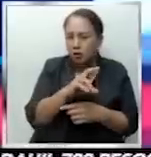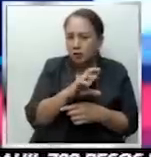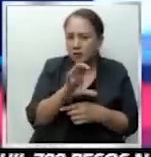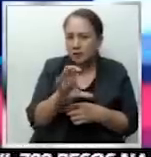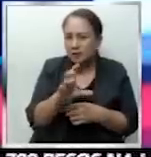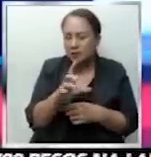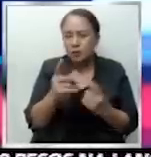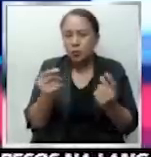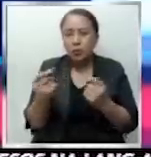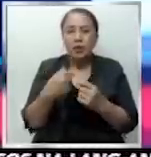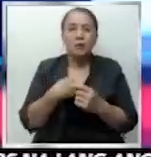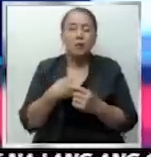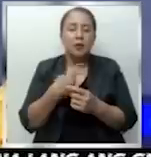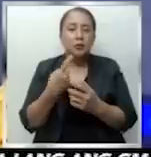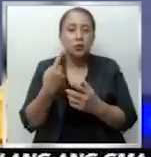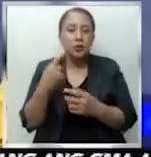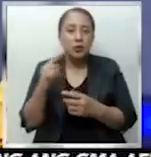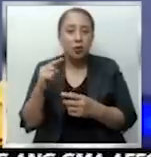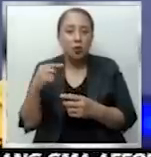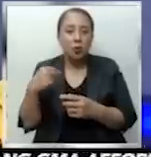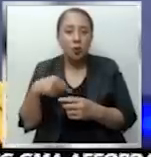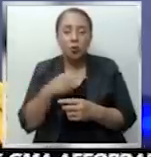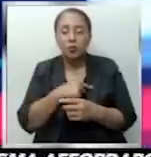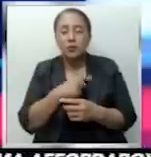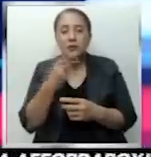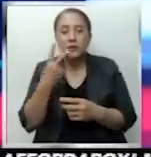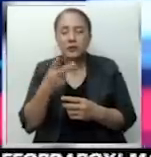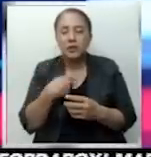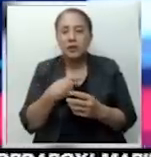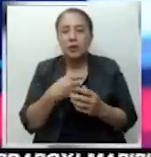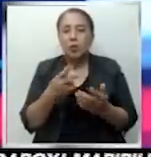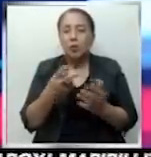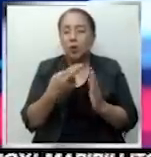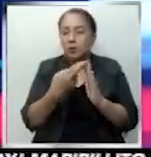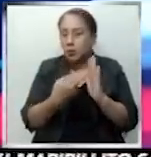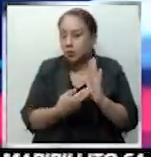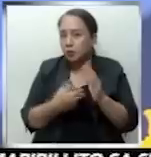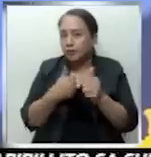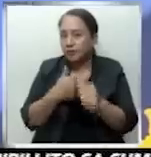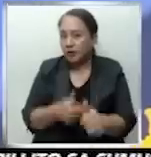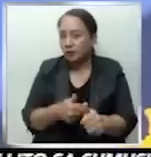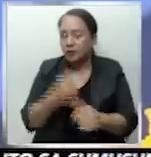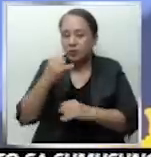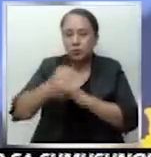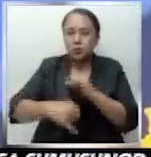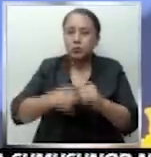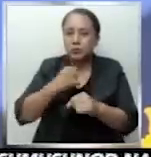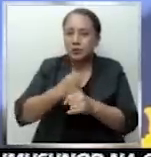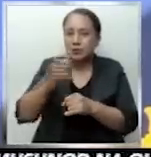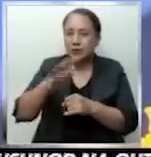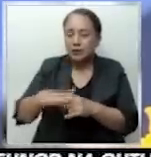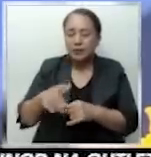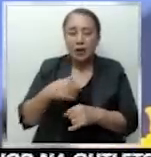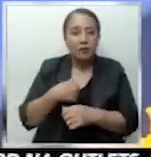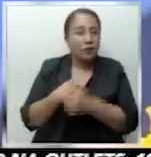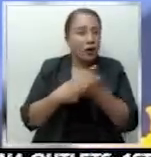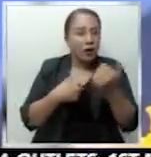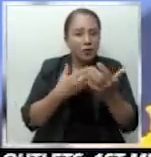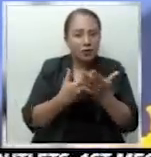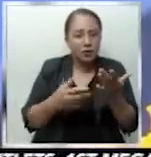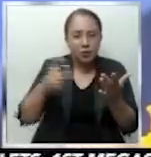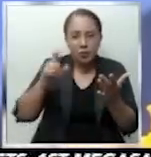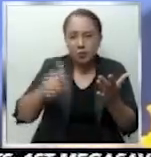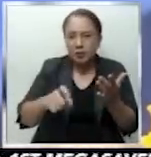about making sure that we all play by the rules of the game in the international arena. Is there any other thing that we have to